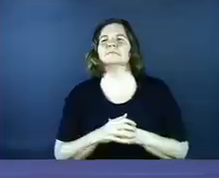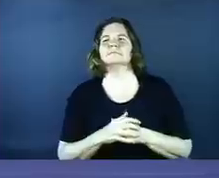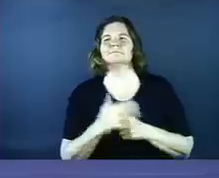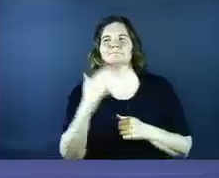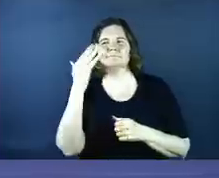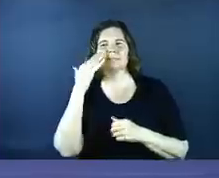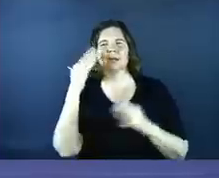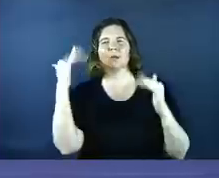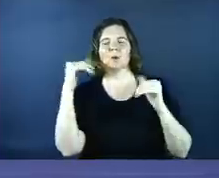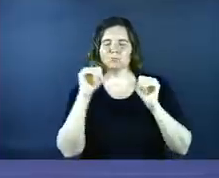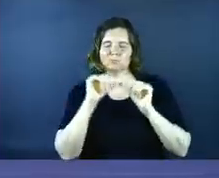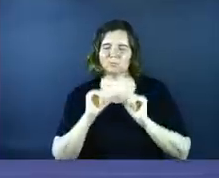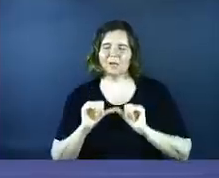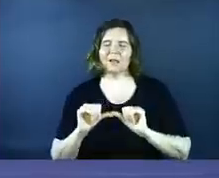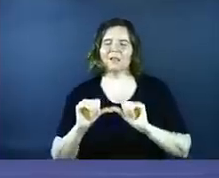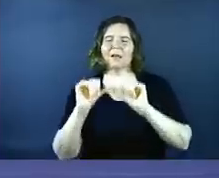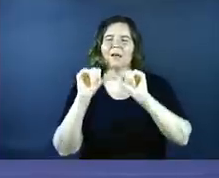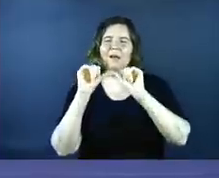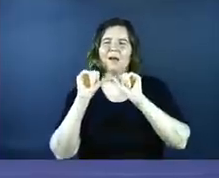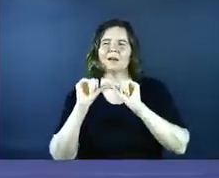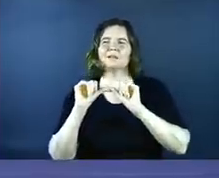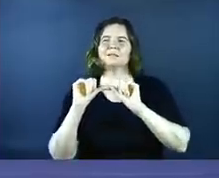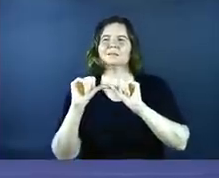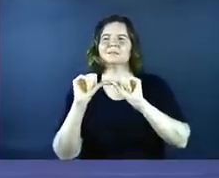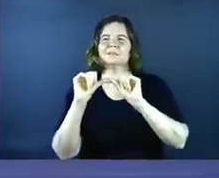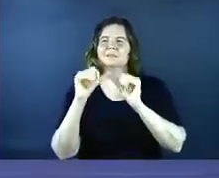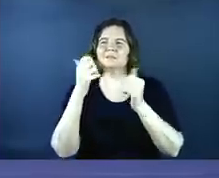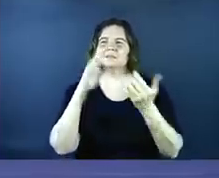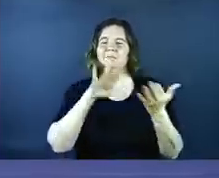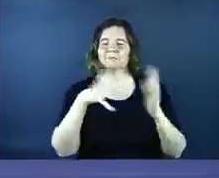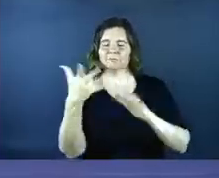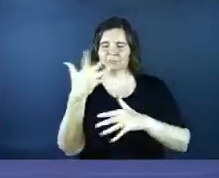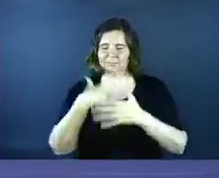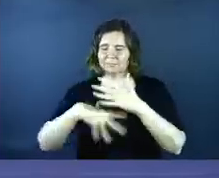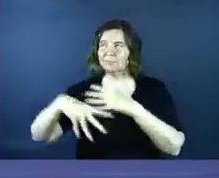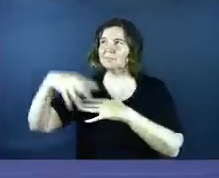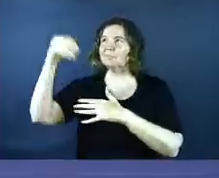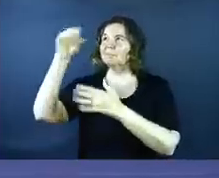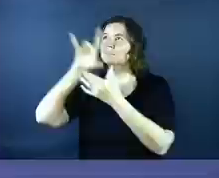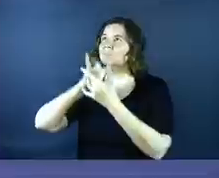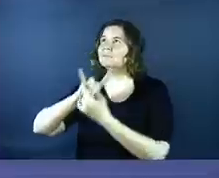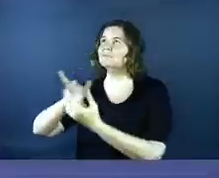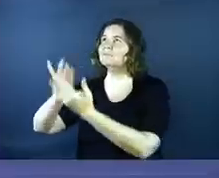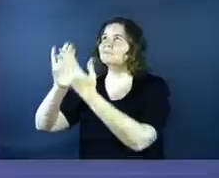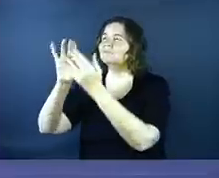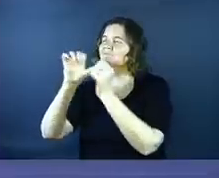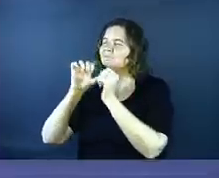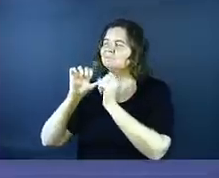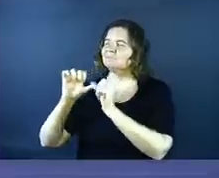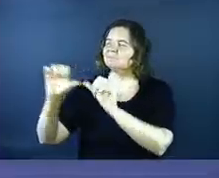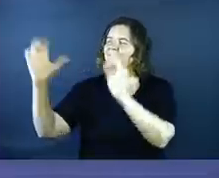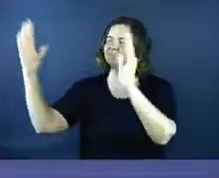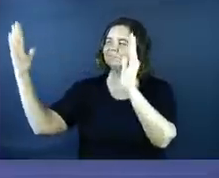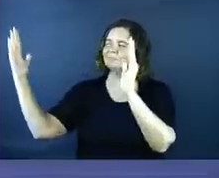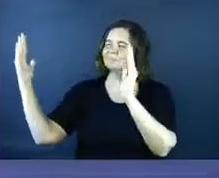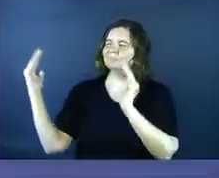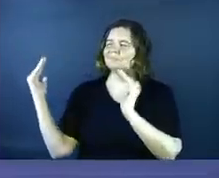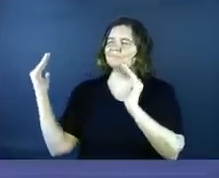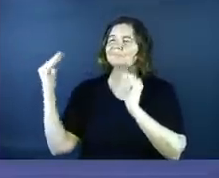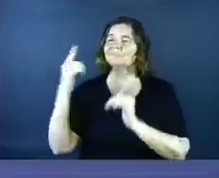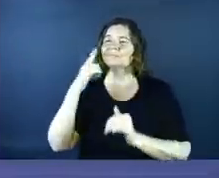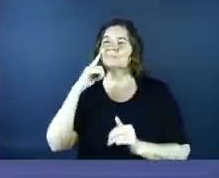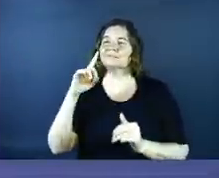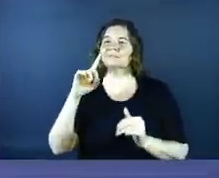I know my hope shall last long after my flesh retires.